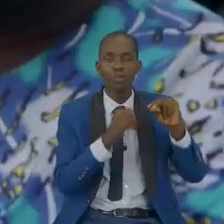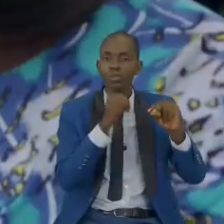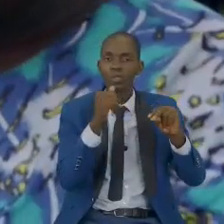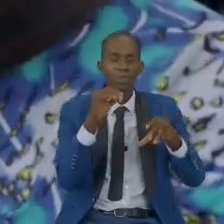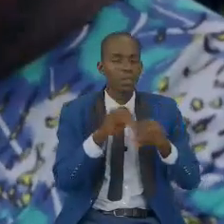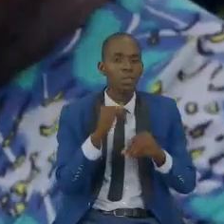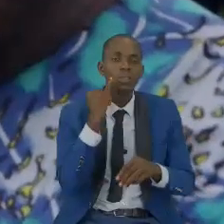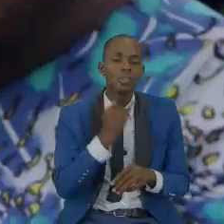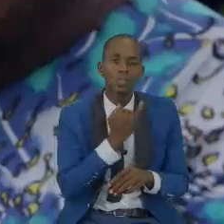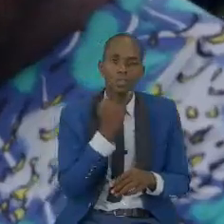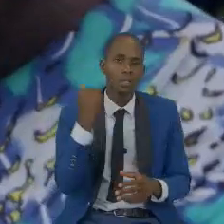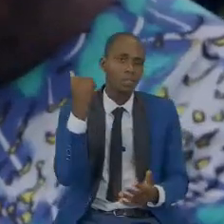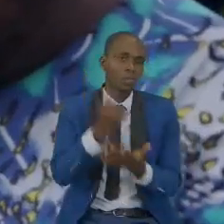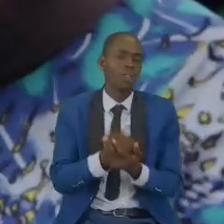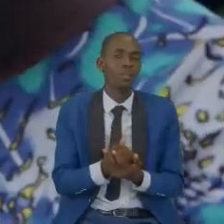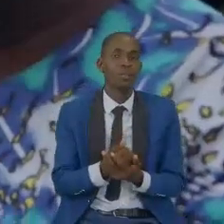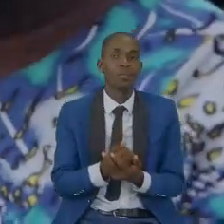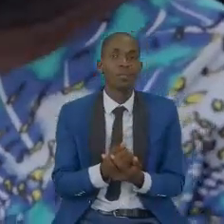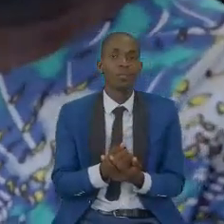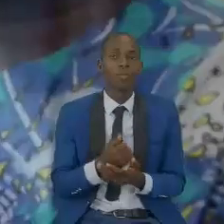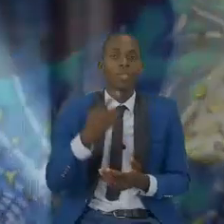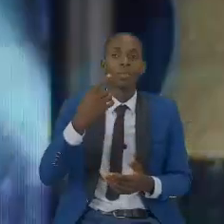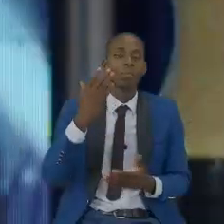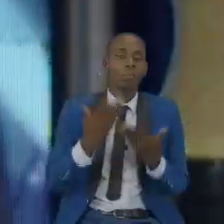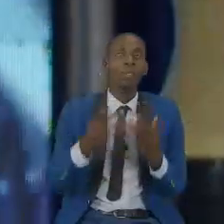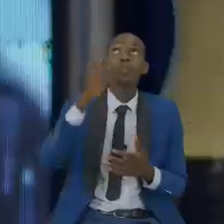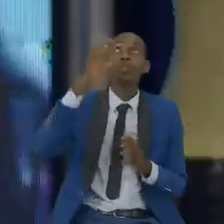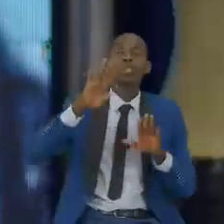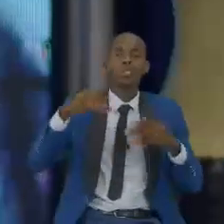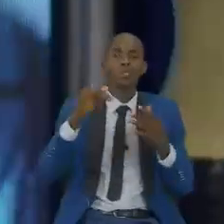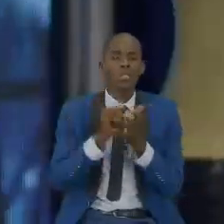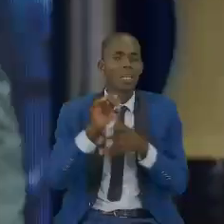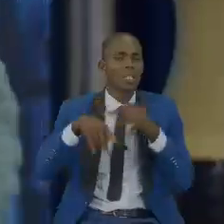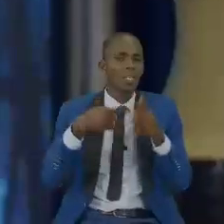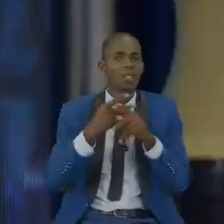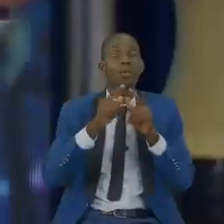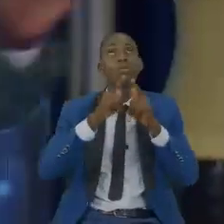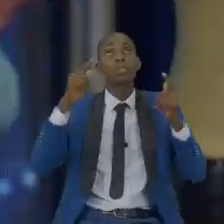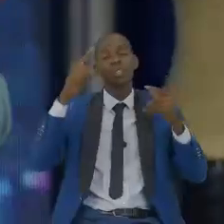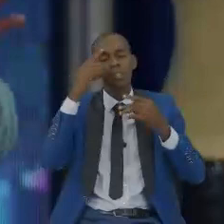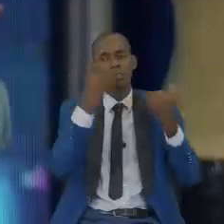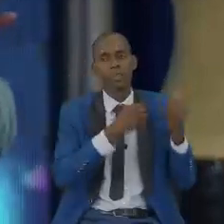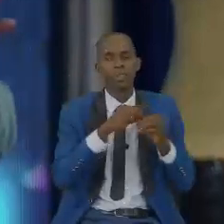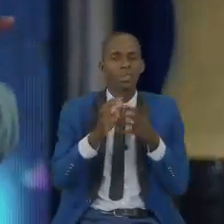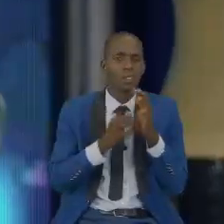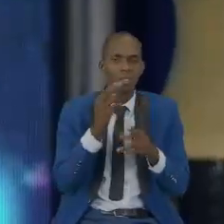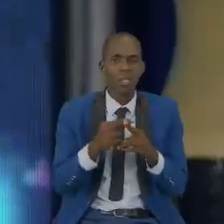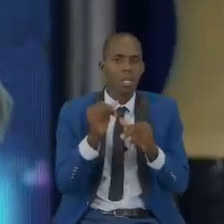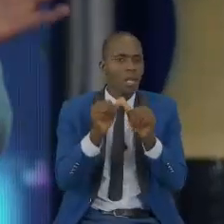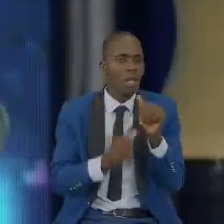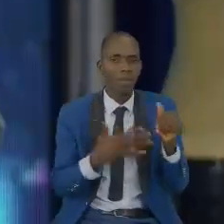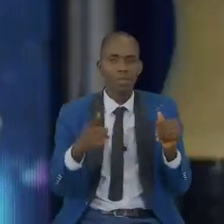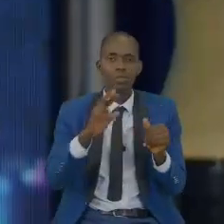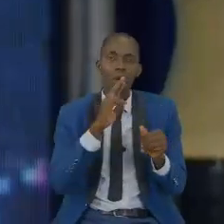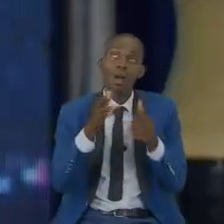Amen. If God, when God gives you that kind of faith, surpassing faith, everything you are asking for will